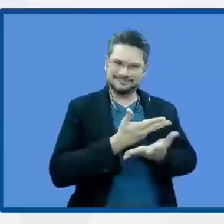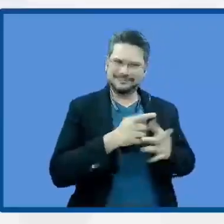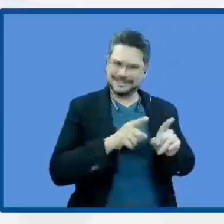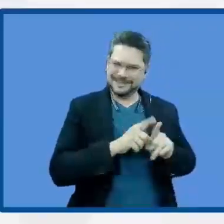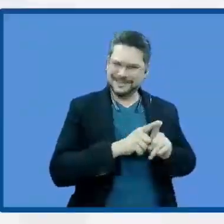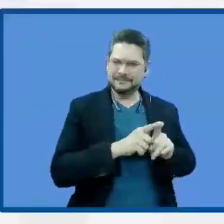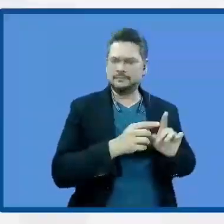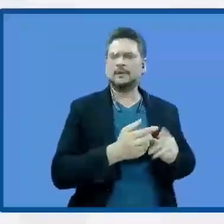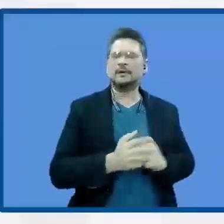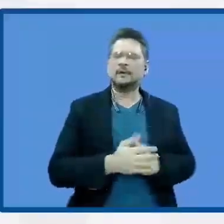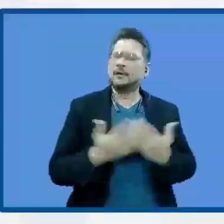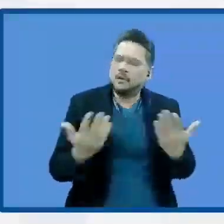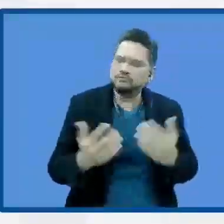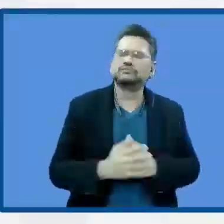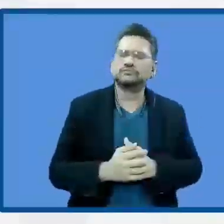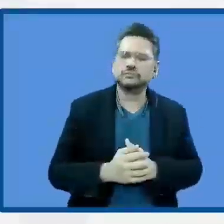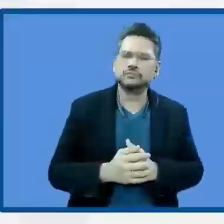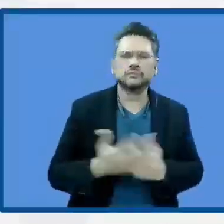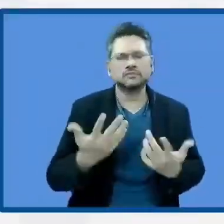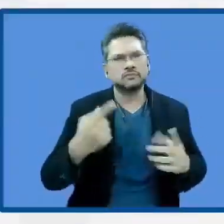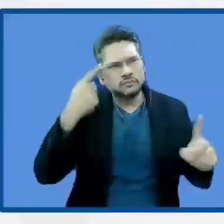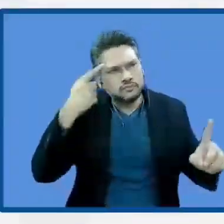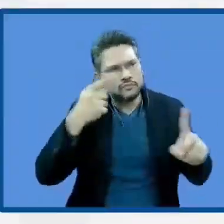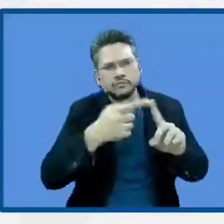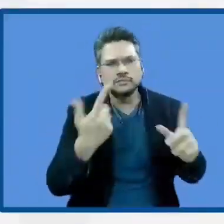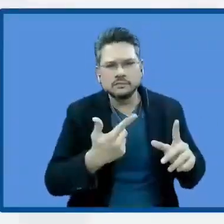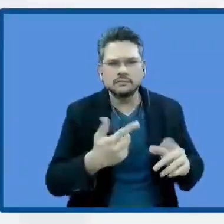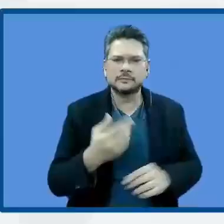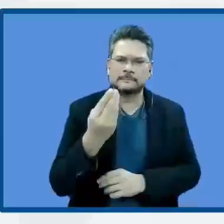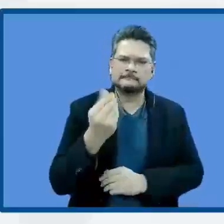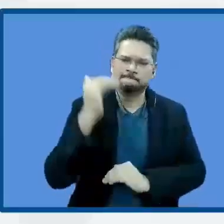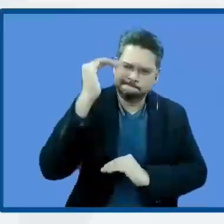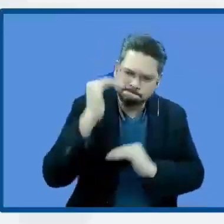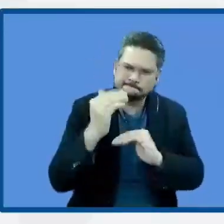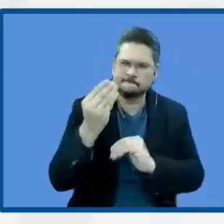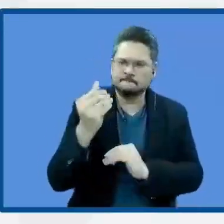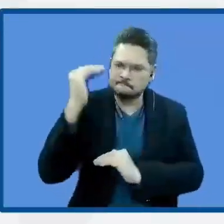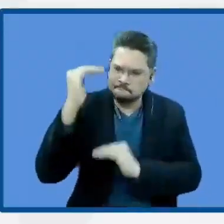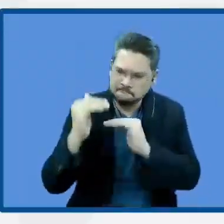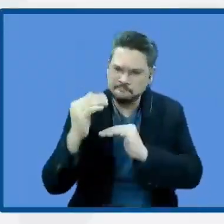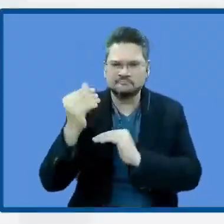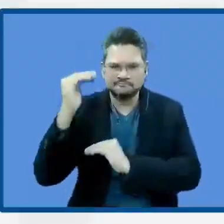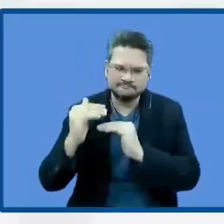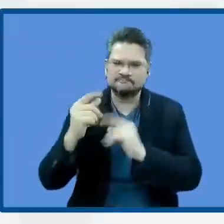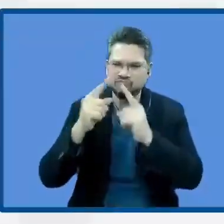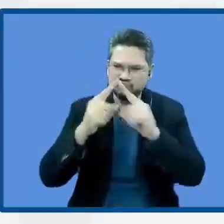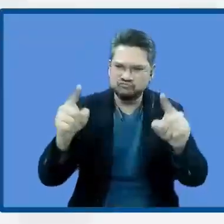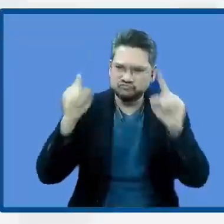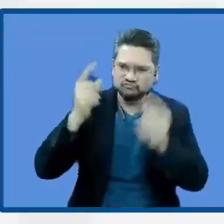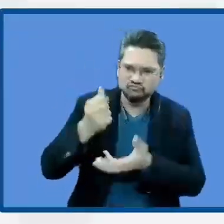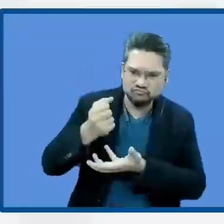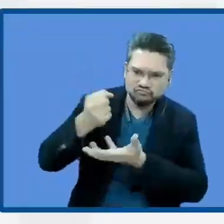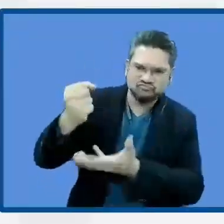budgets dedicated by countries to the public university, to train,